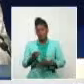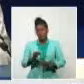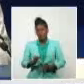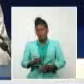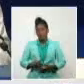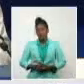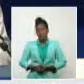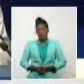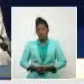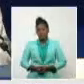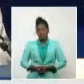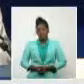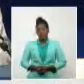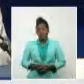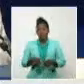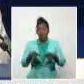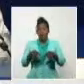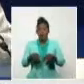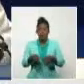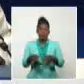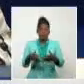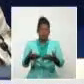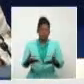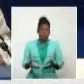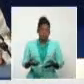Cuba has a lethality of